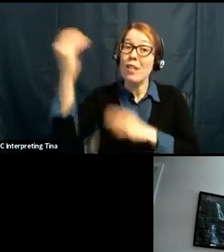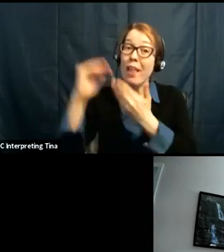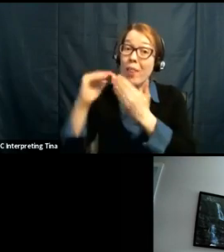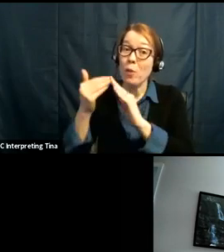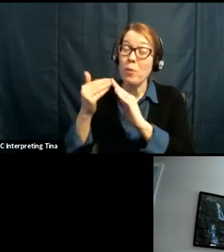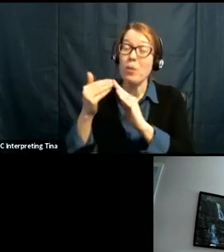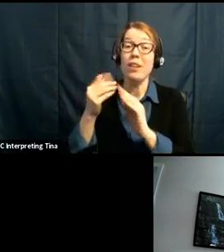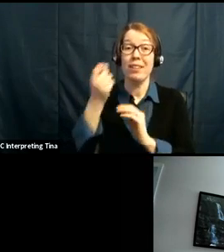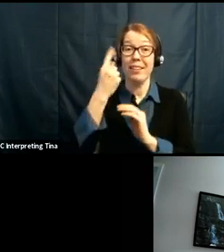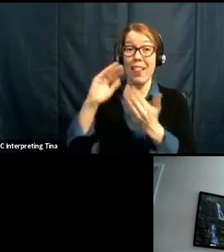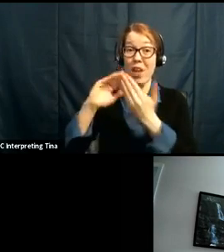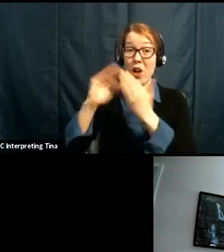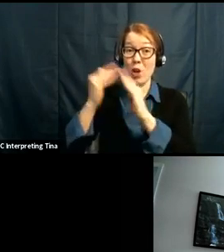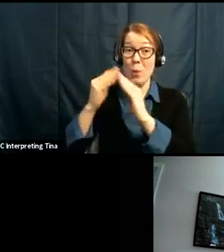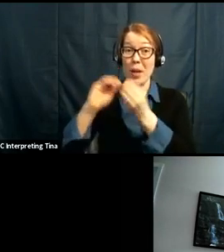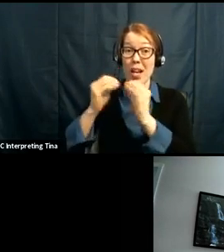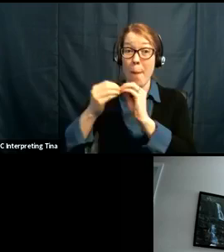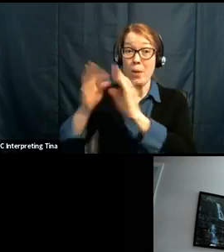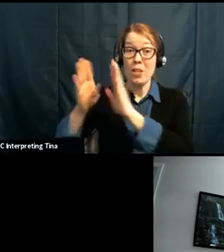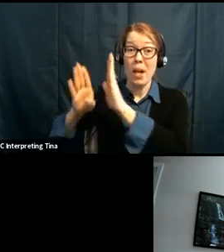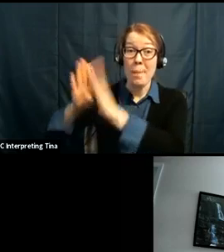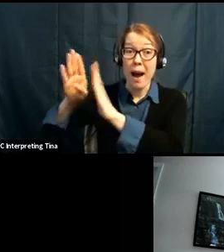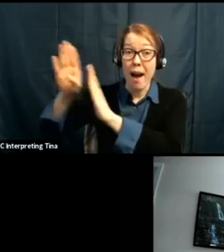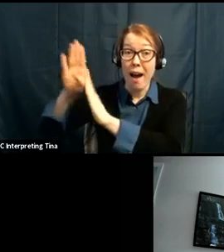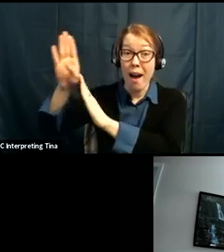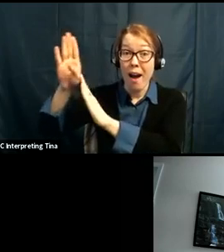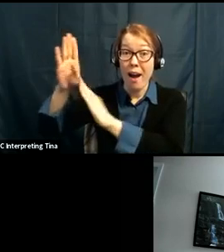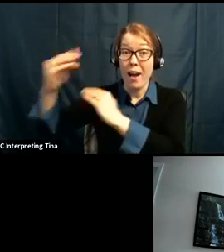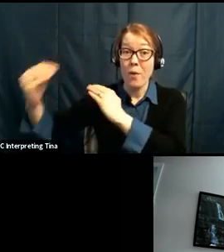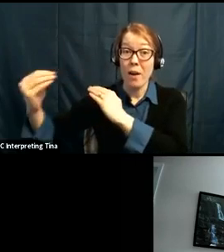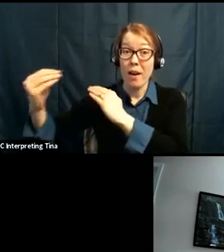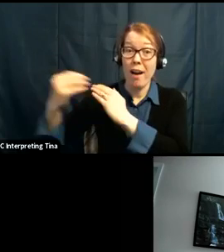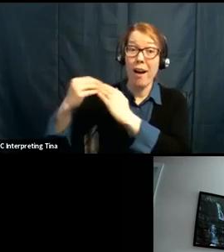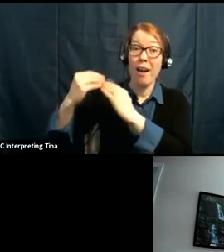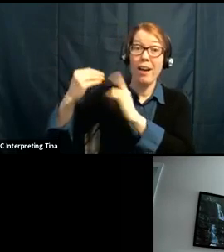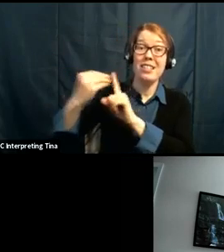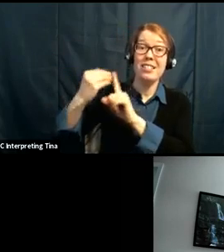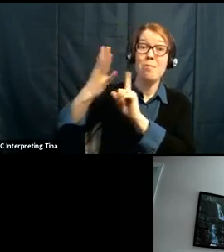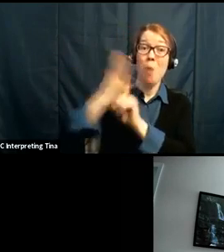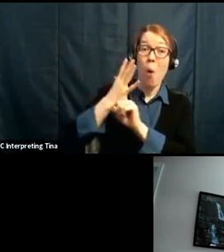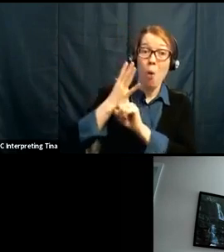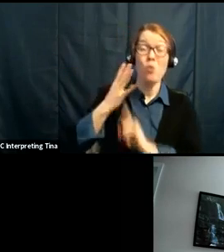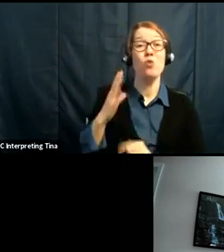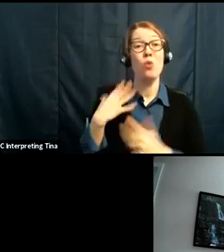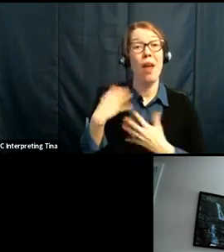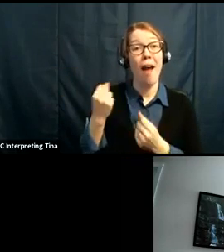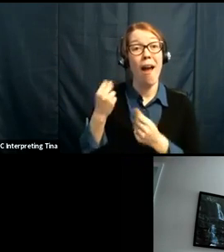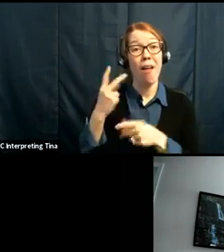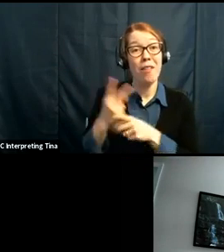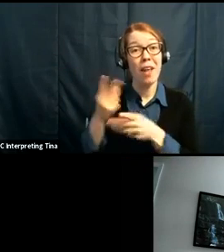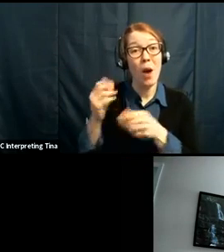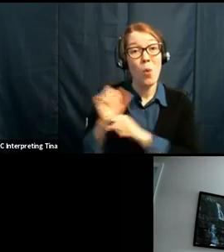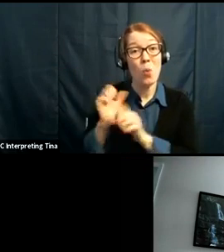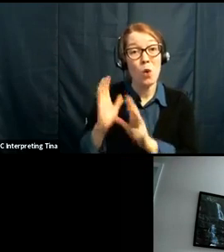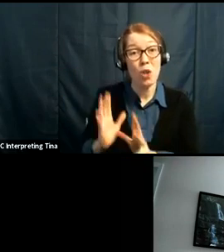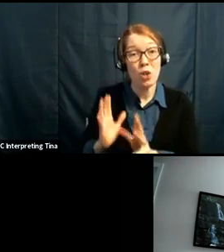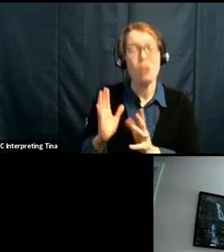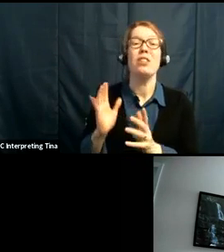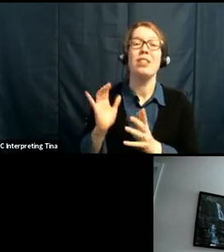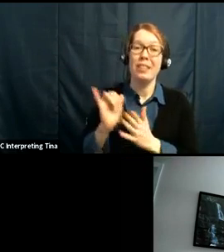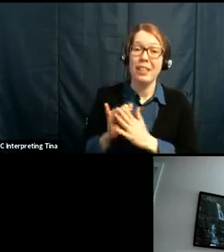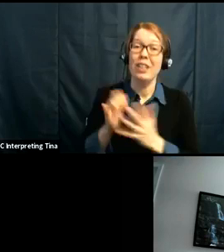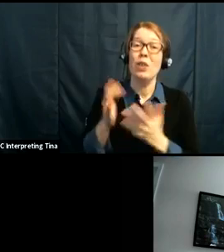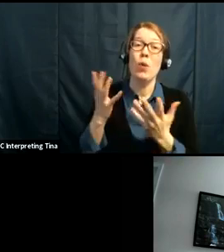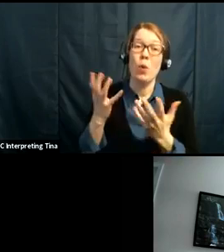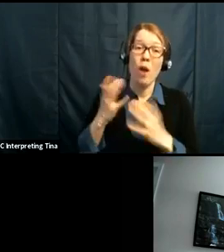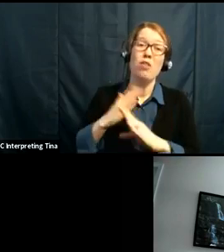community, my big concern is that the number of healthcare workers who are exposed and infected will go up as well. And we would really like that